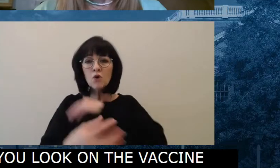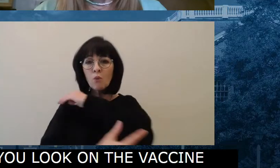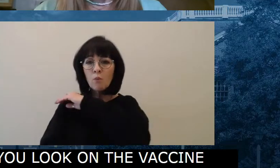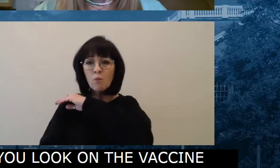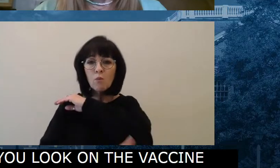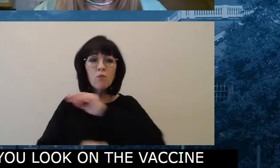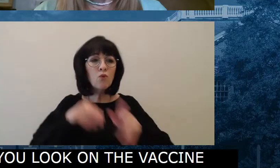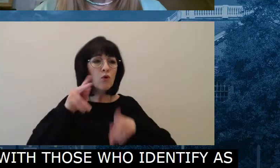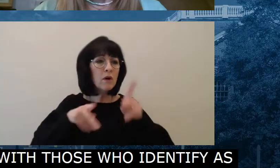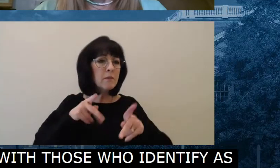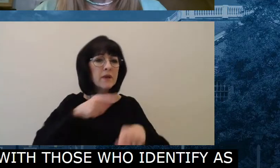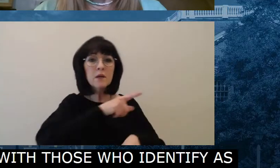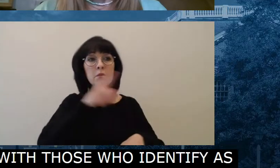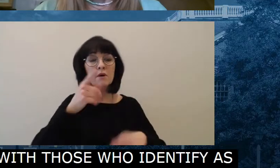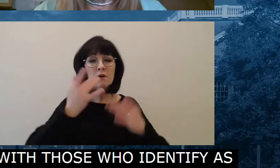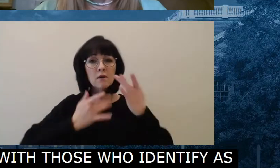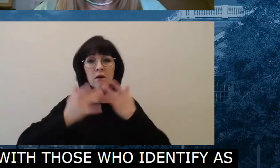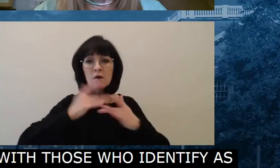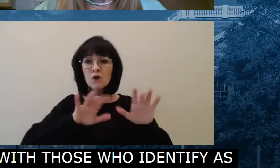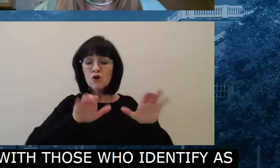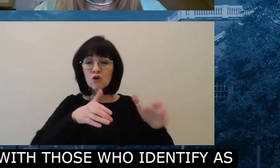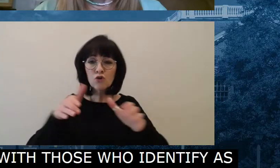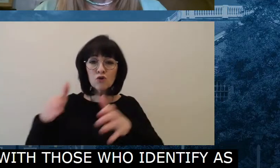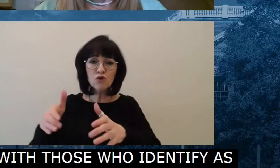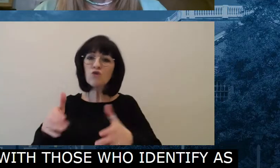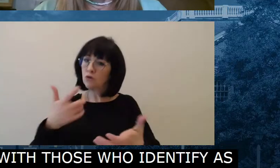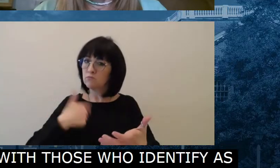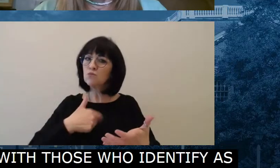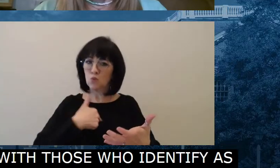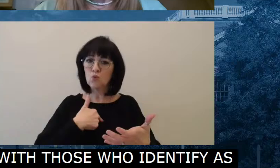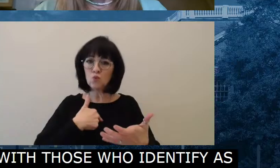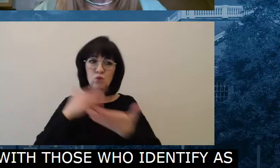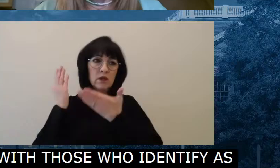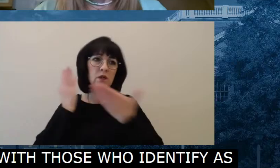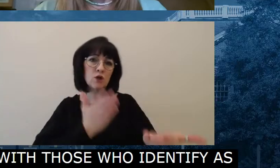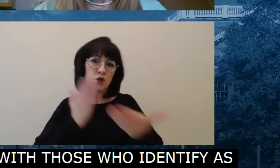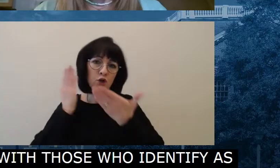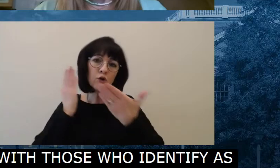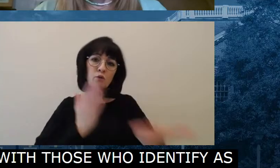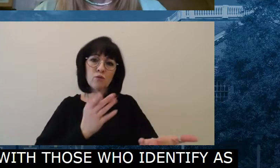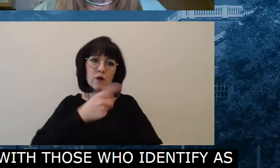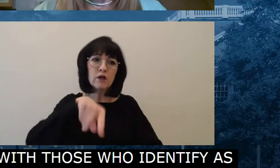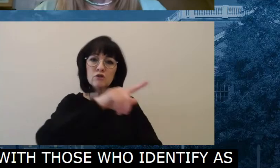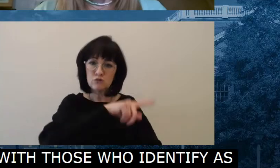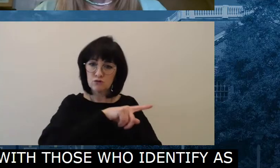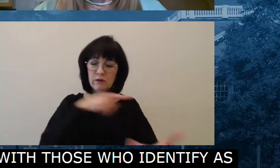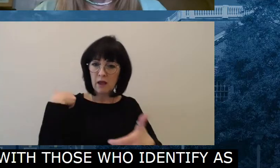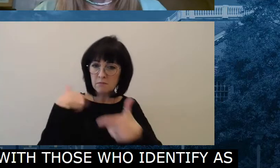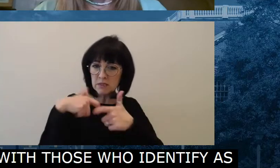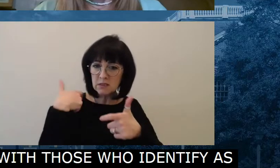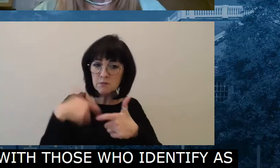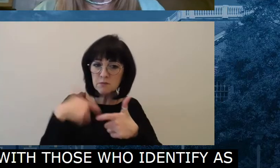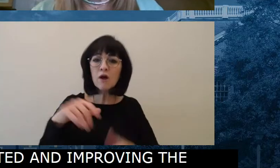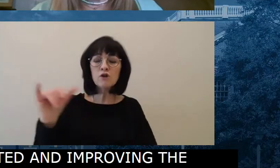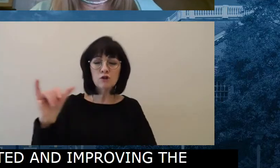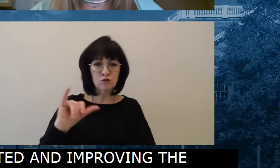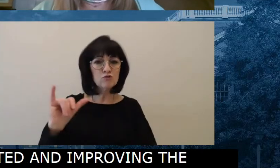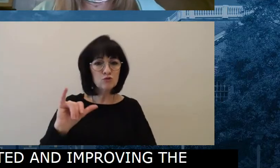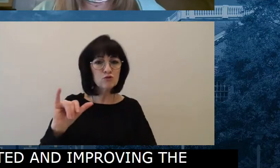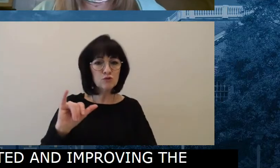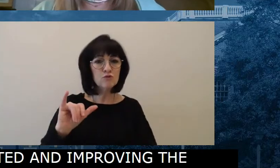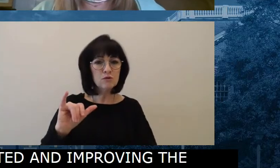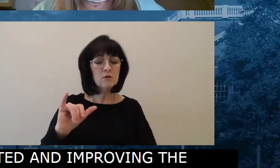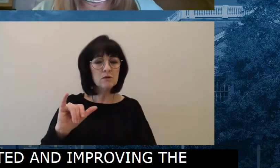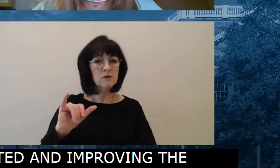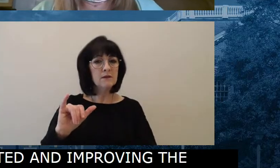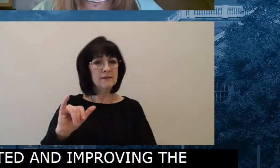the numbers there. With those identifying Hispanic, we still have a considerable number on that tracker, Brandon, as you probably